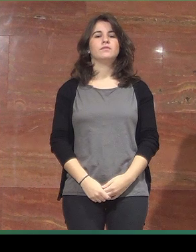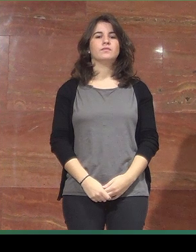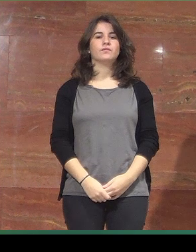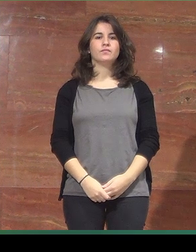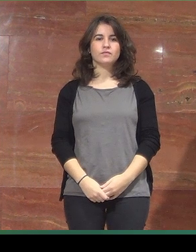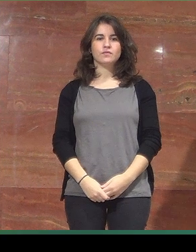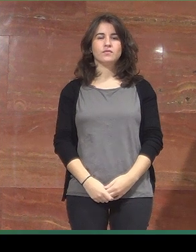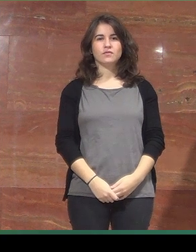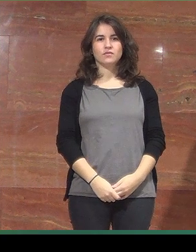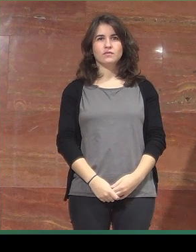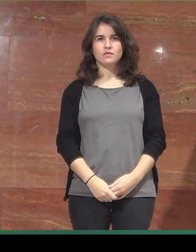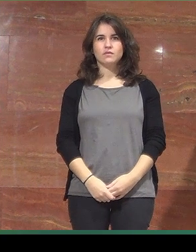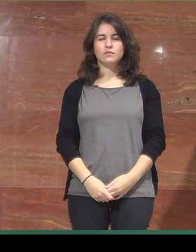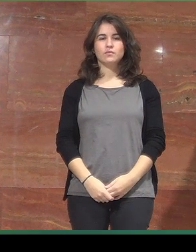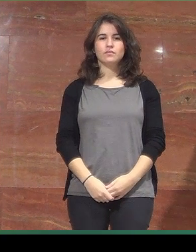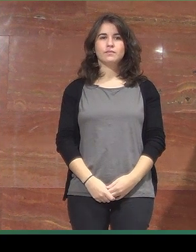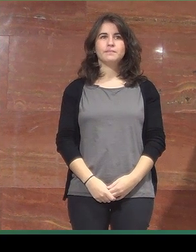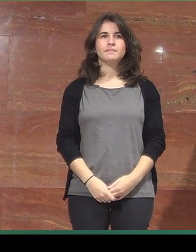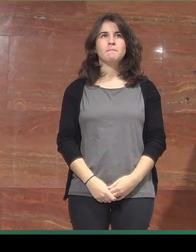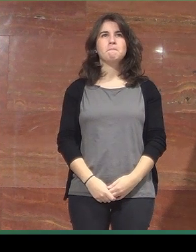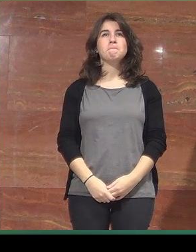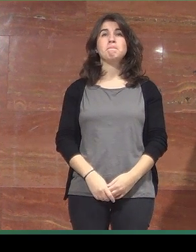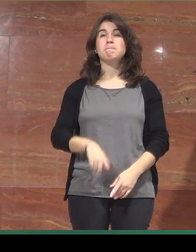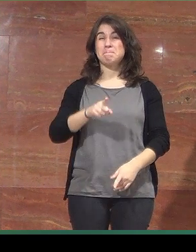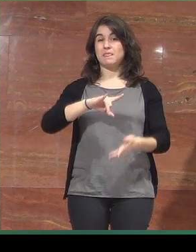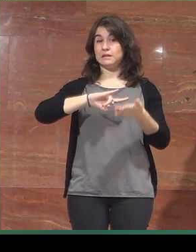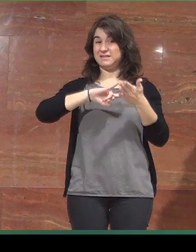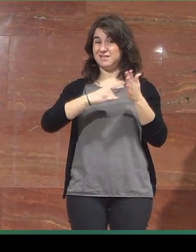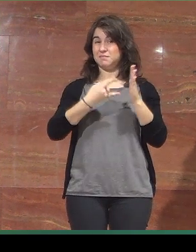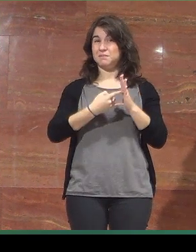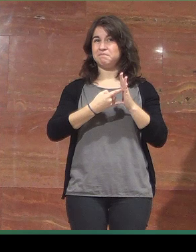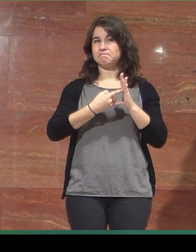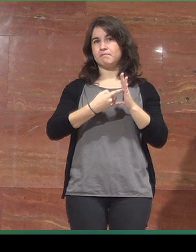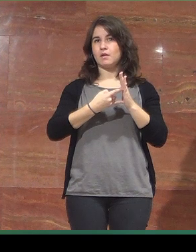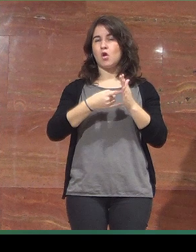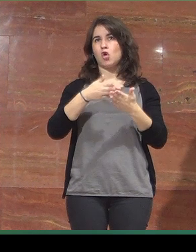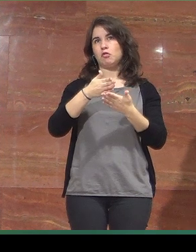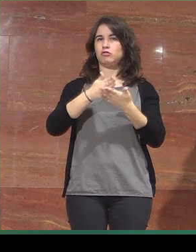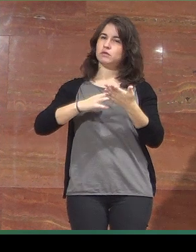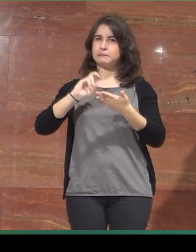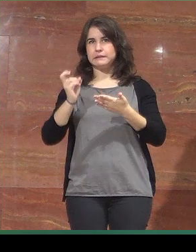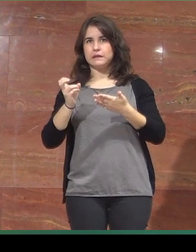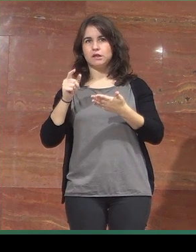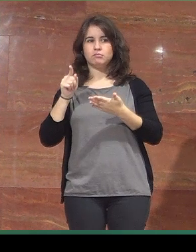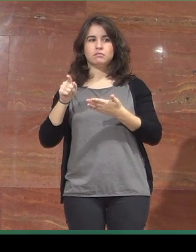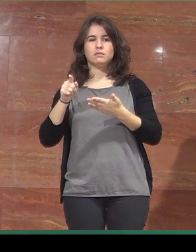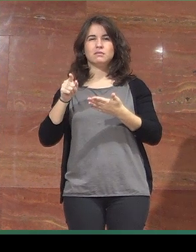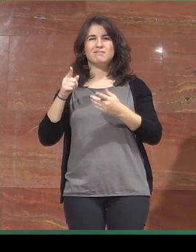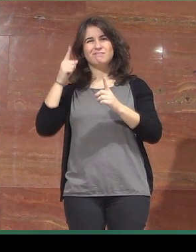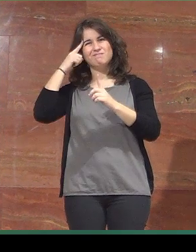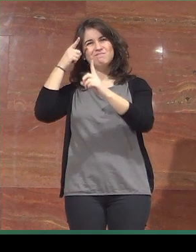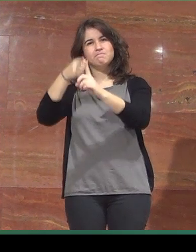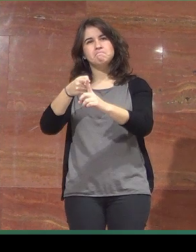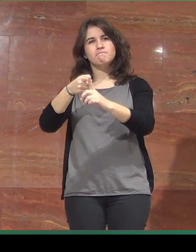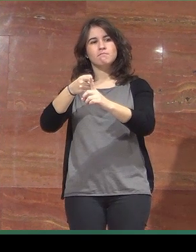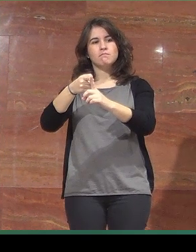Another part of the system was about predictability, of the design was predictability. We needed to use a